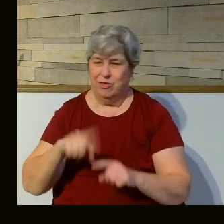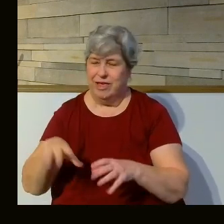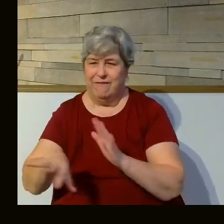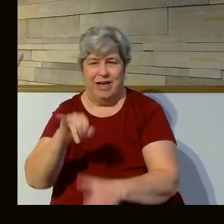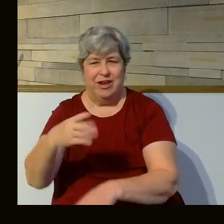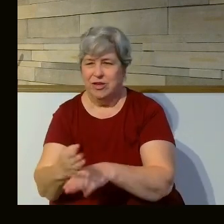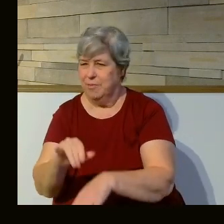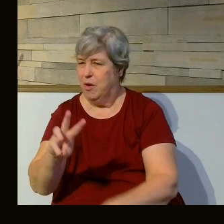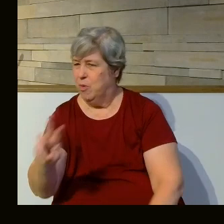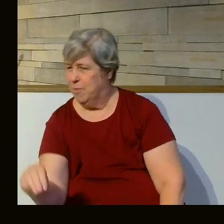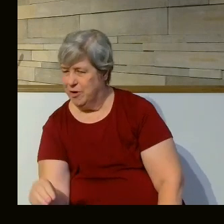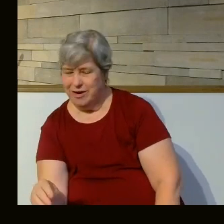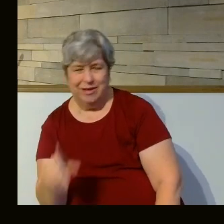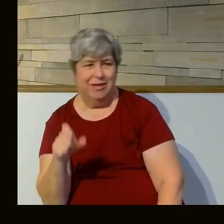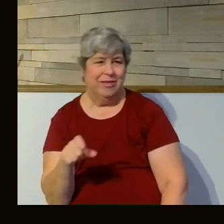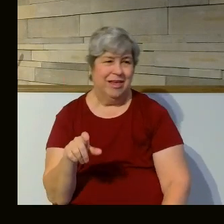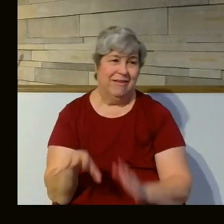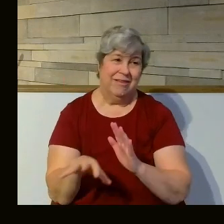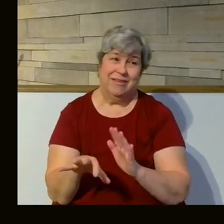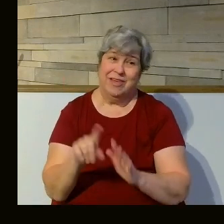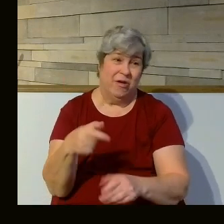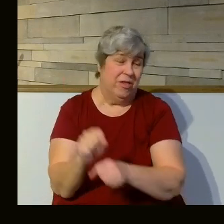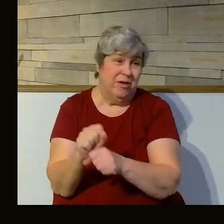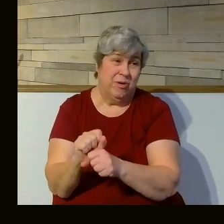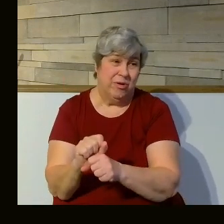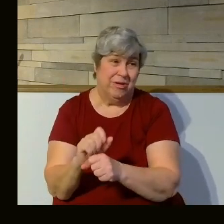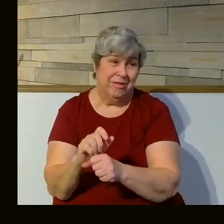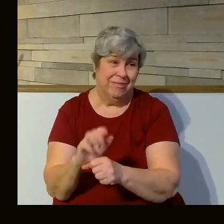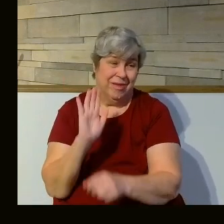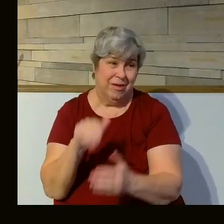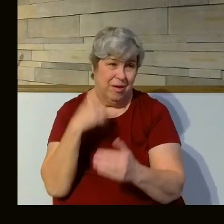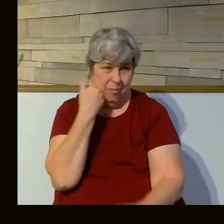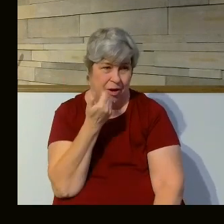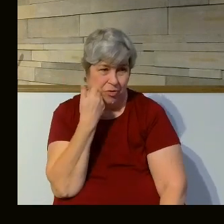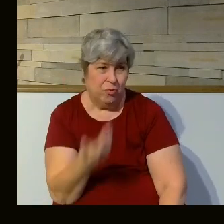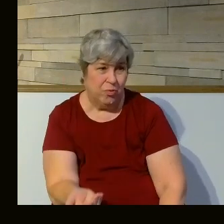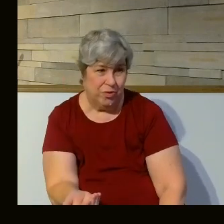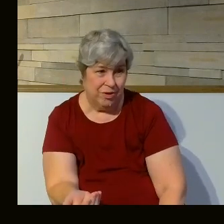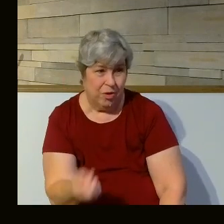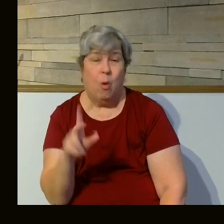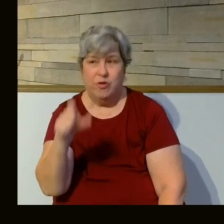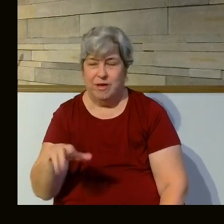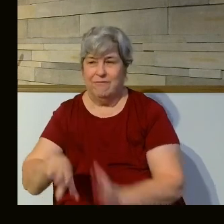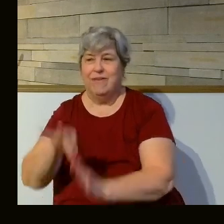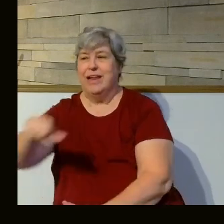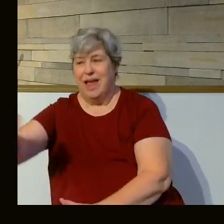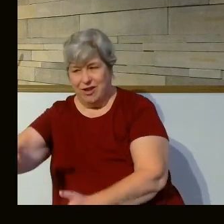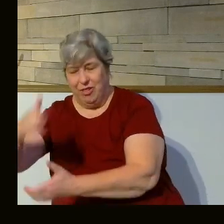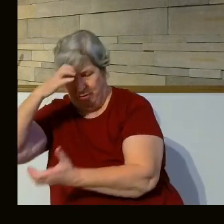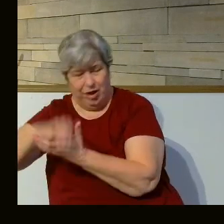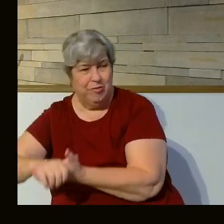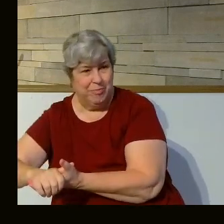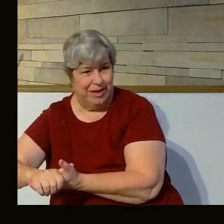job at Walmart. So she has to get a job being a prostitute. That's what she has to do. Or she has to find a husband, right? And it doesn't